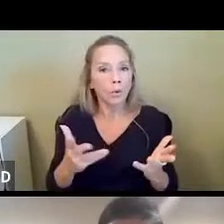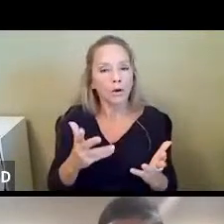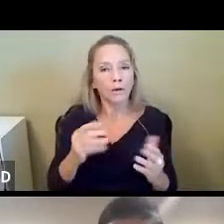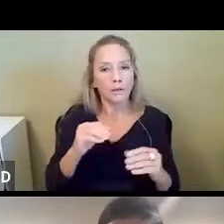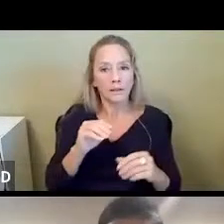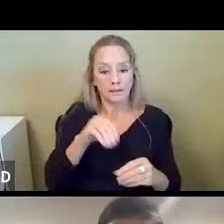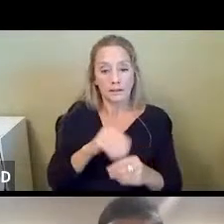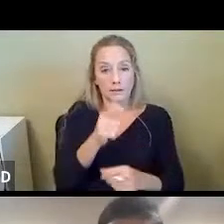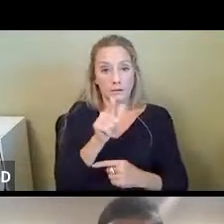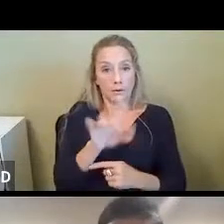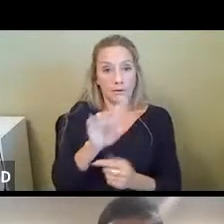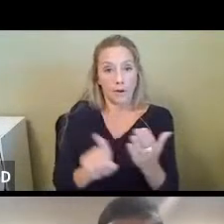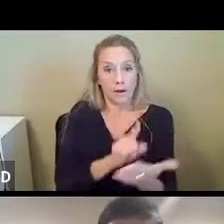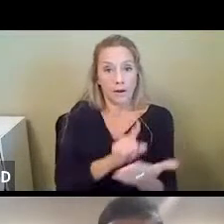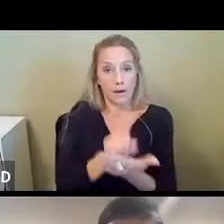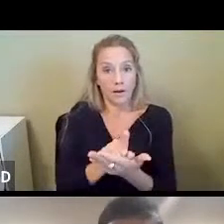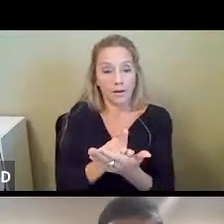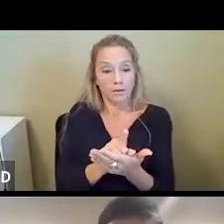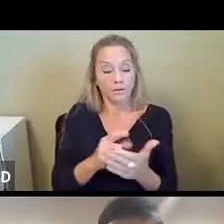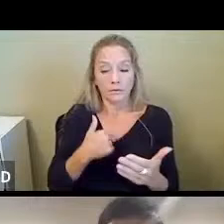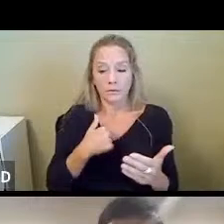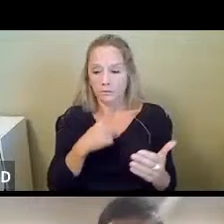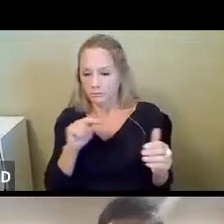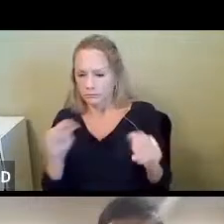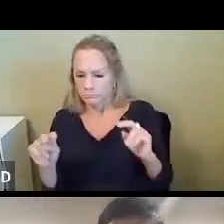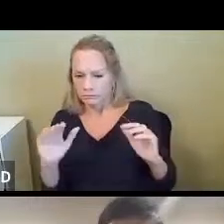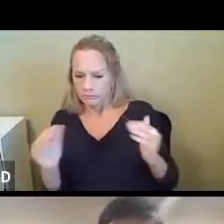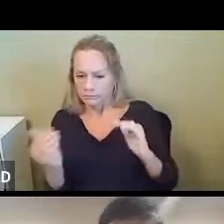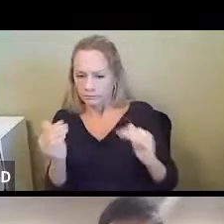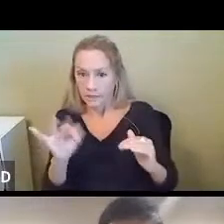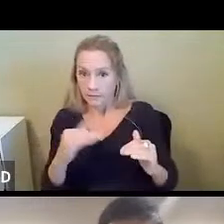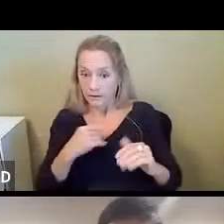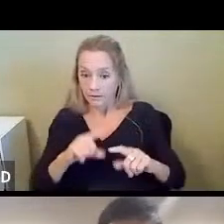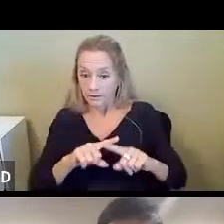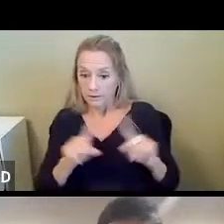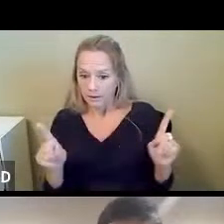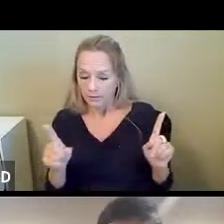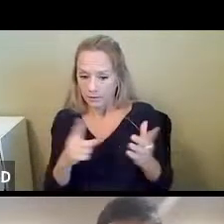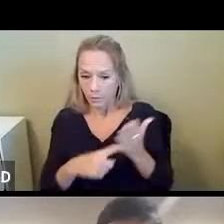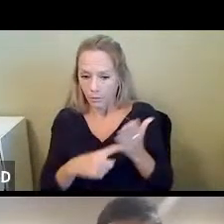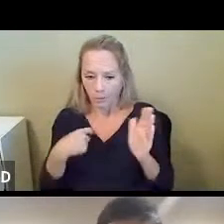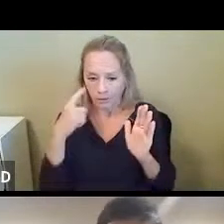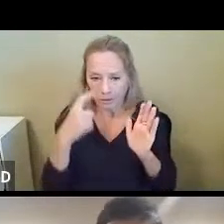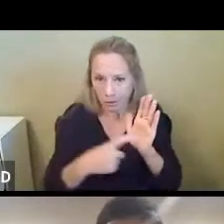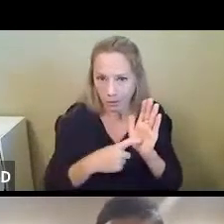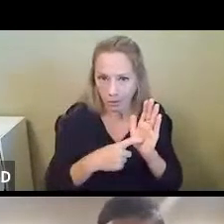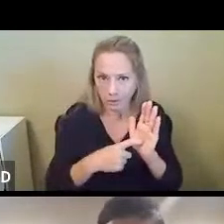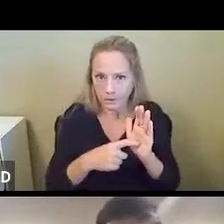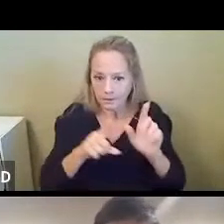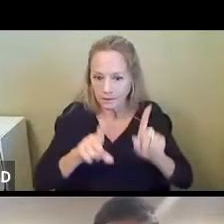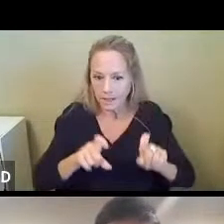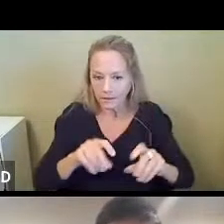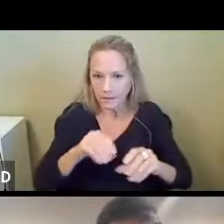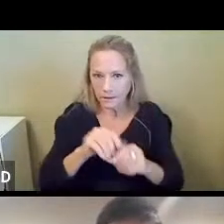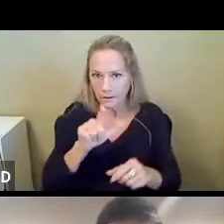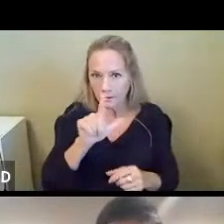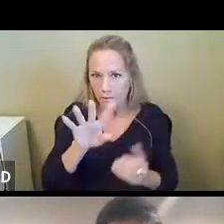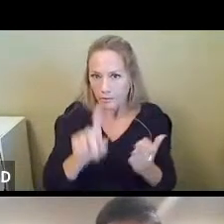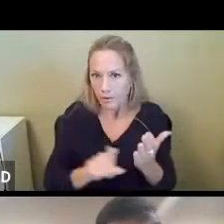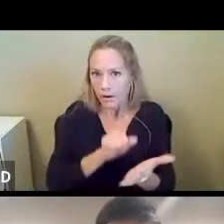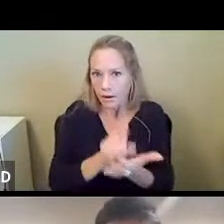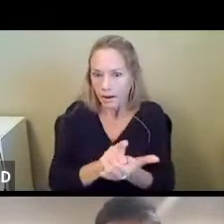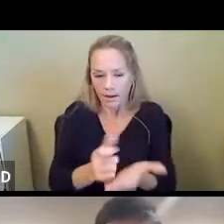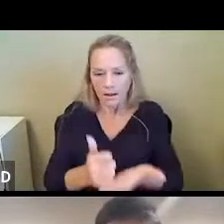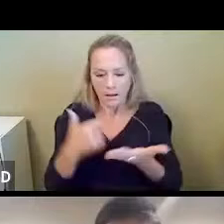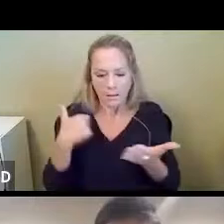period, trying to look at what is the differences in what shows up in a 24-hour period, just to help us understand what